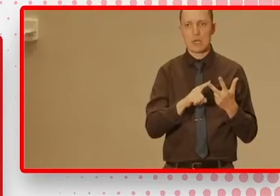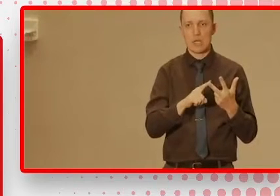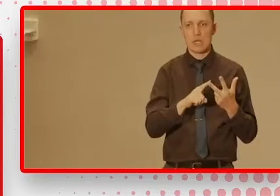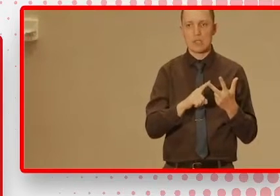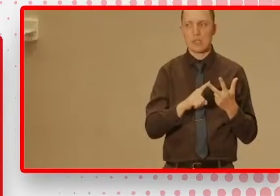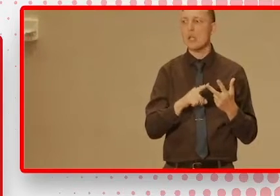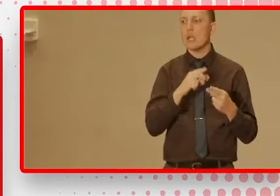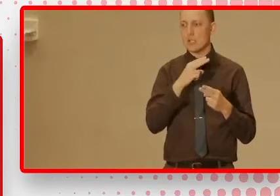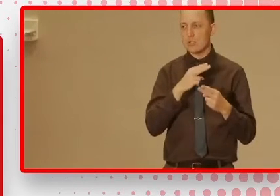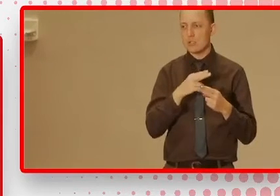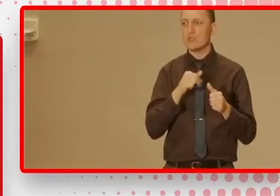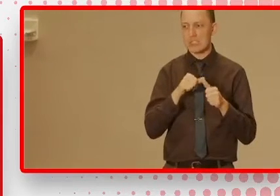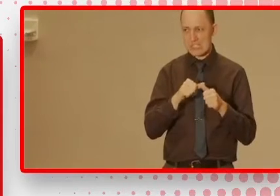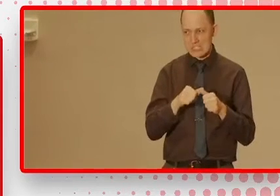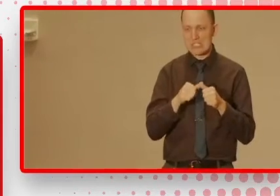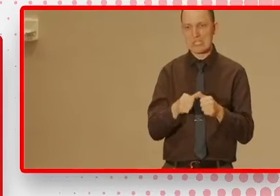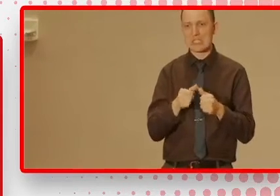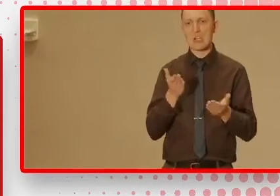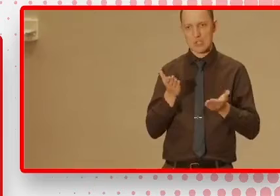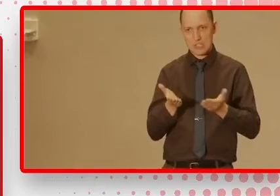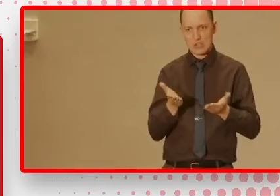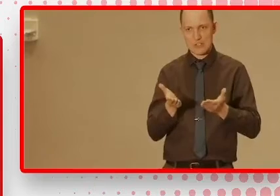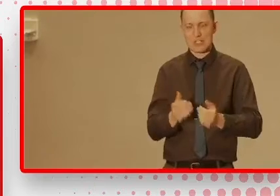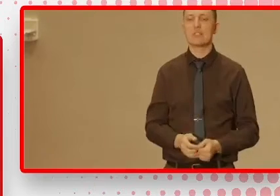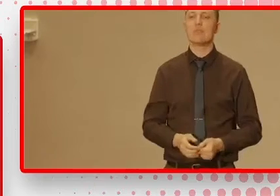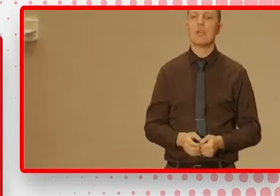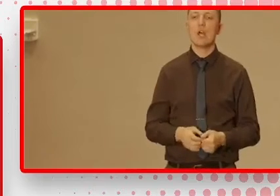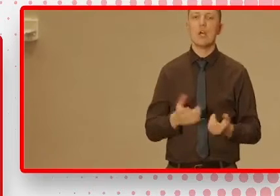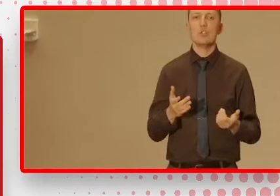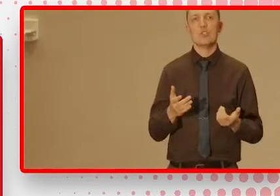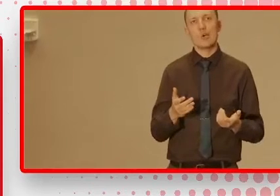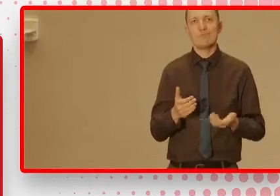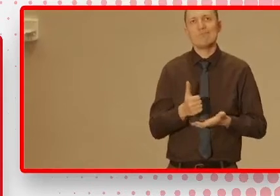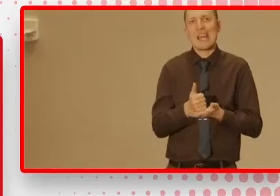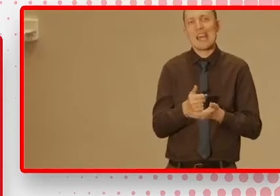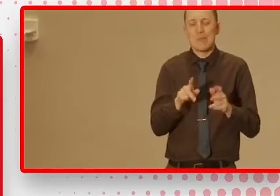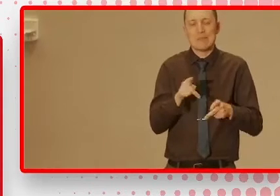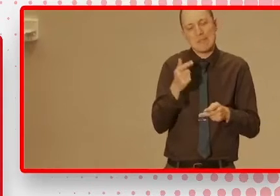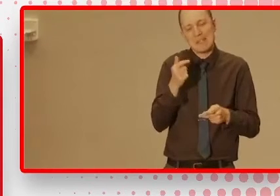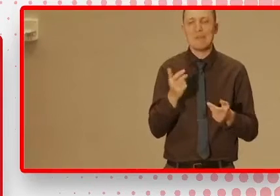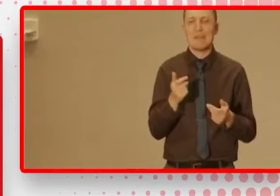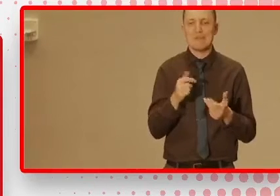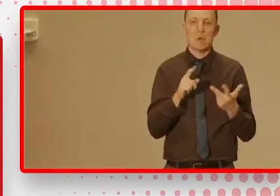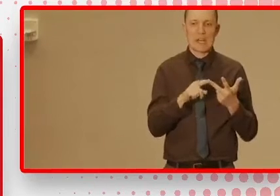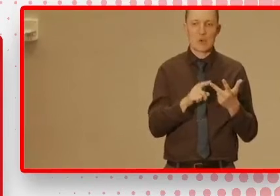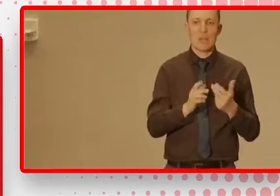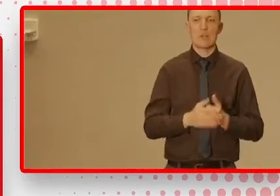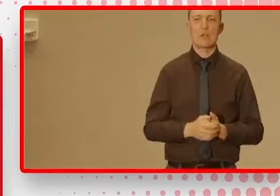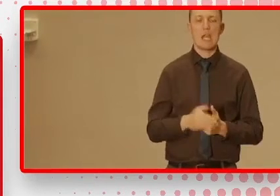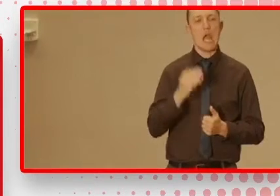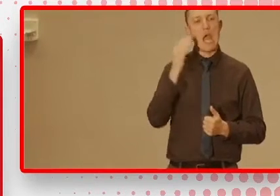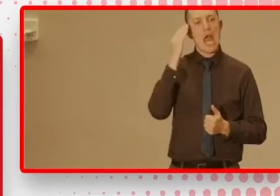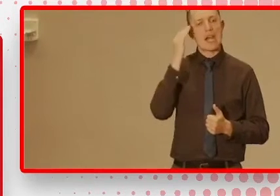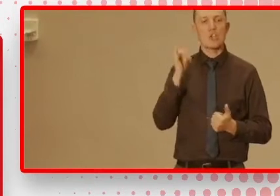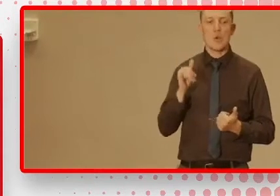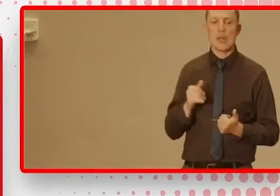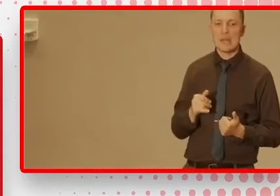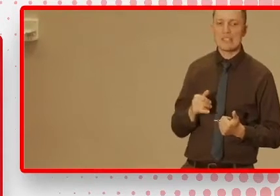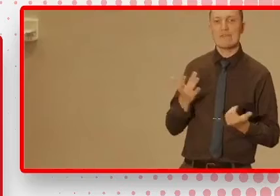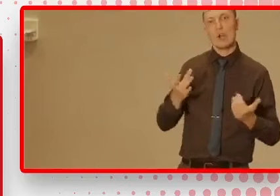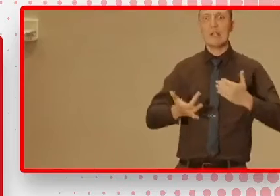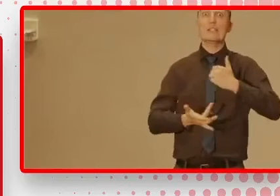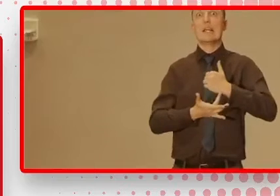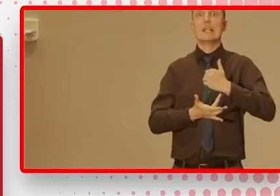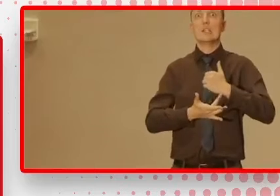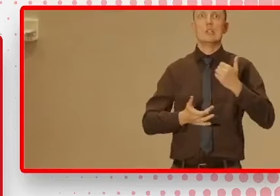that's a good thing, and it gives a little bit of extra folks that we're able to serve on category 3. And I know that's very technical